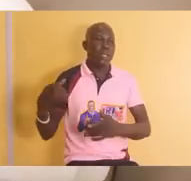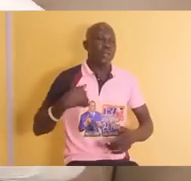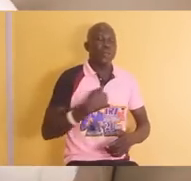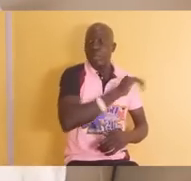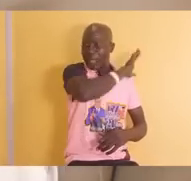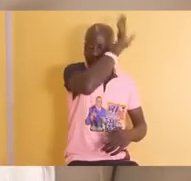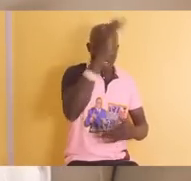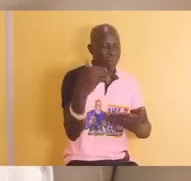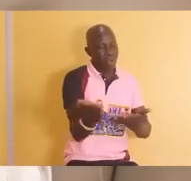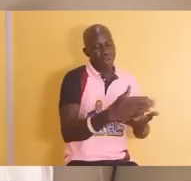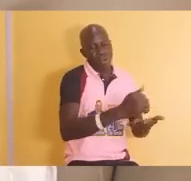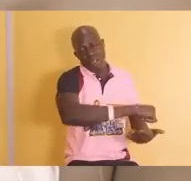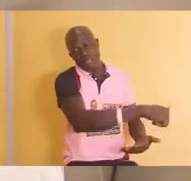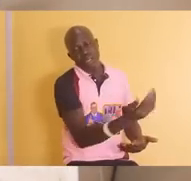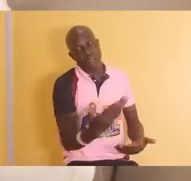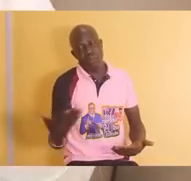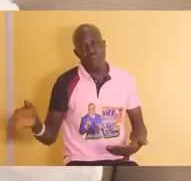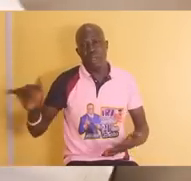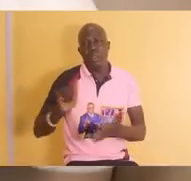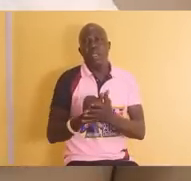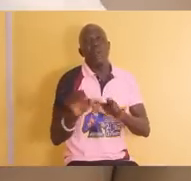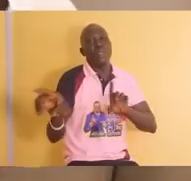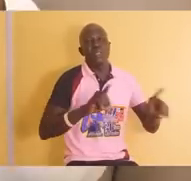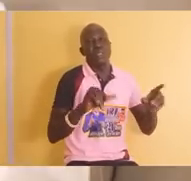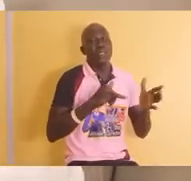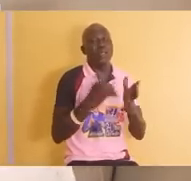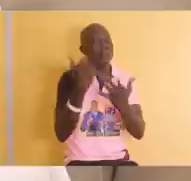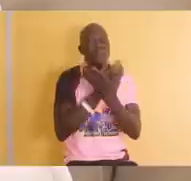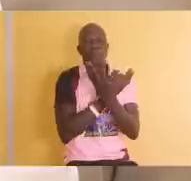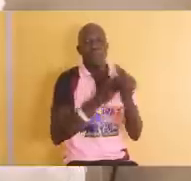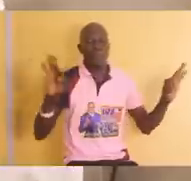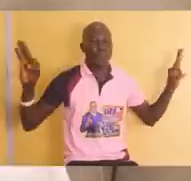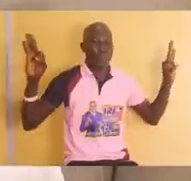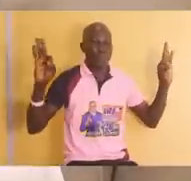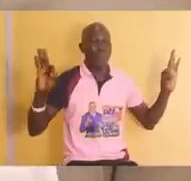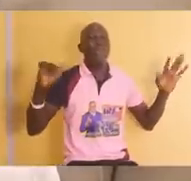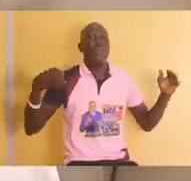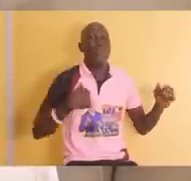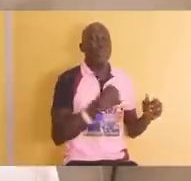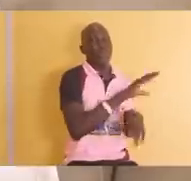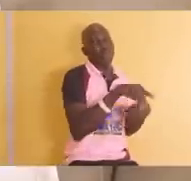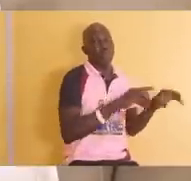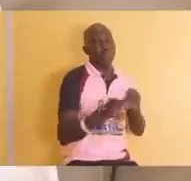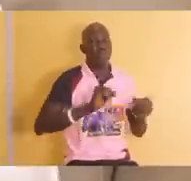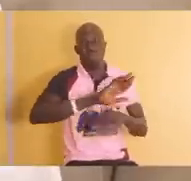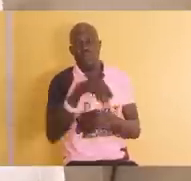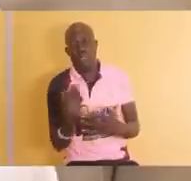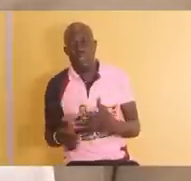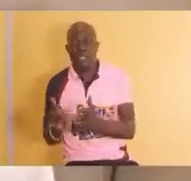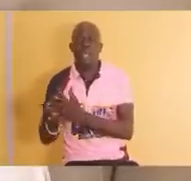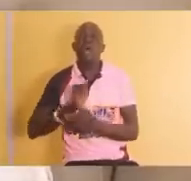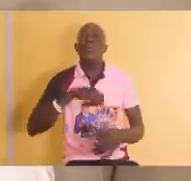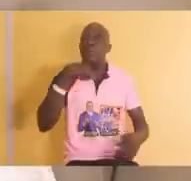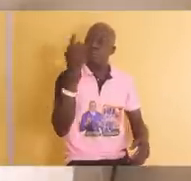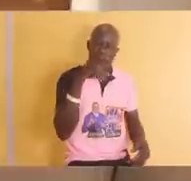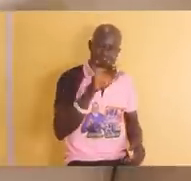gba kọ́bọ̀ lọ́wọ́ wọn. We will not collect anything for them for their body. Ọ̀fẹ́ ló máa jẹ́ fún wọn. They are free. Àwọn alá máa ṣe nǹkan wọ̀nyí. We want to do others. Na èmi wá sọ